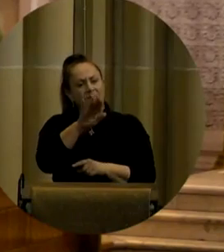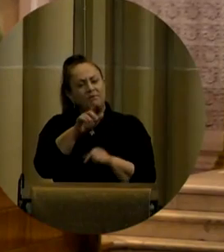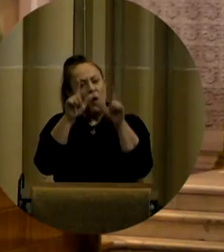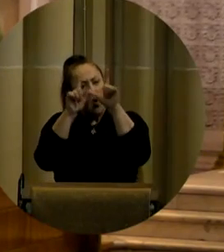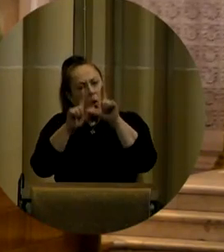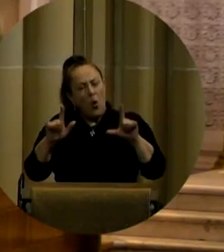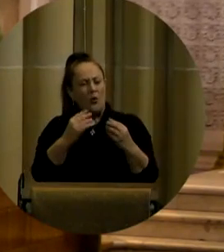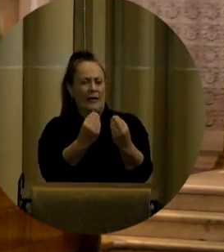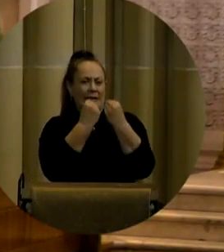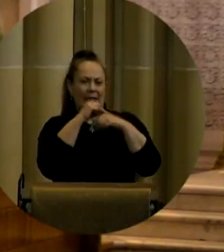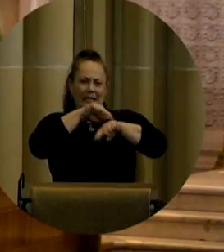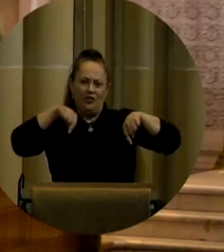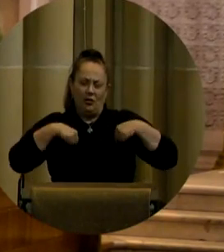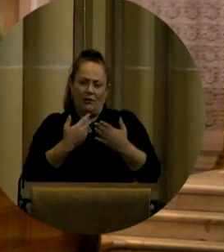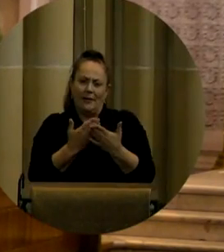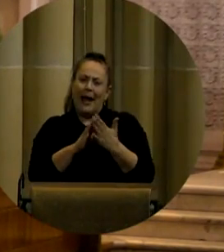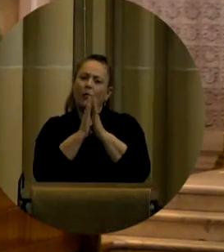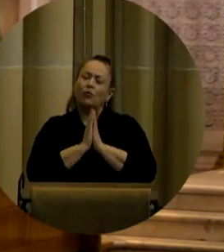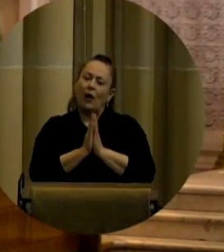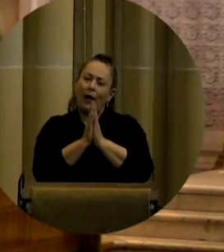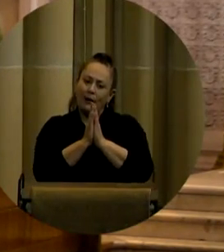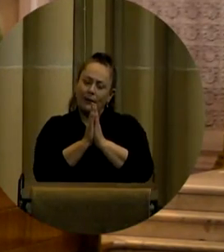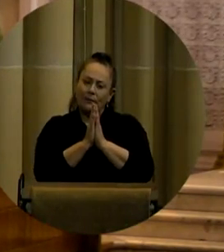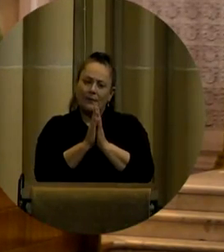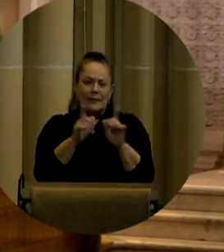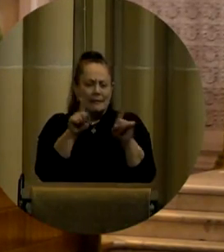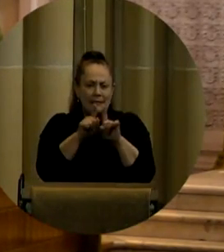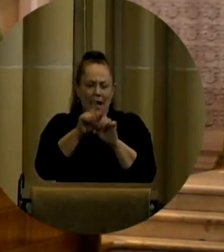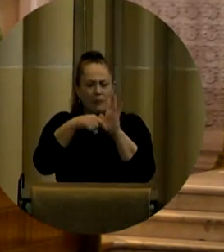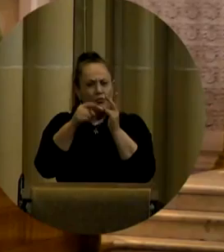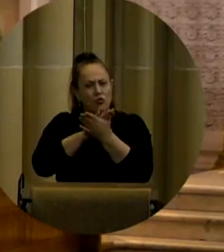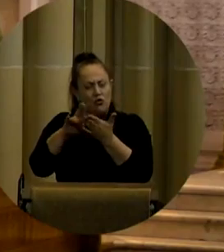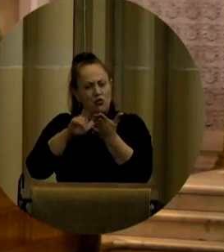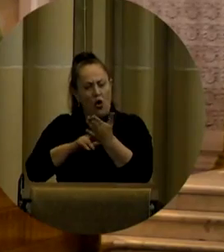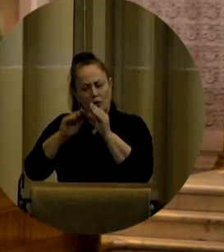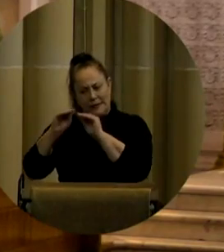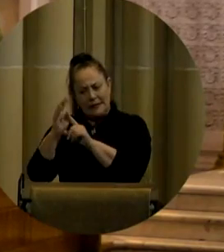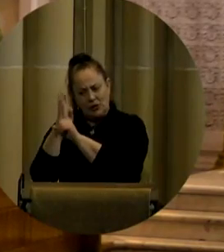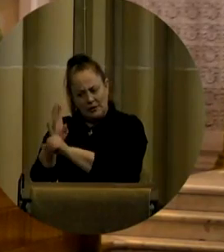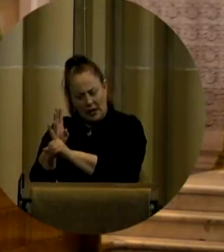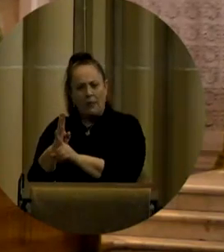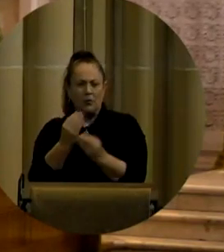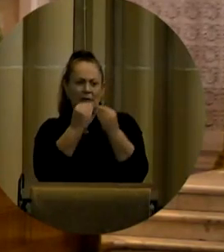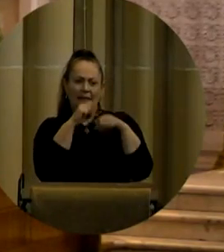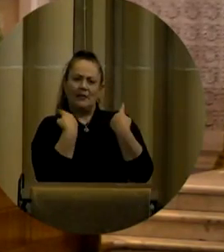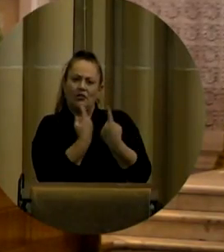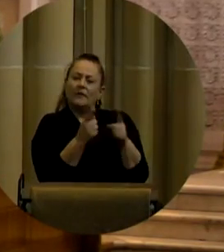"Lord, teach us to pray, just as John taught his disciples."